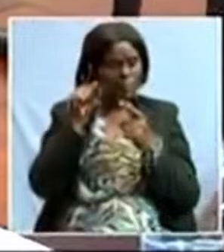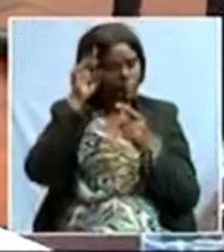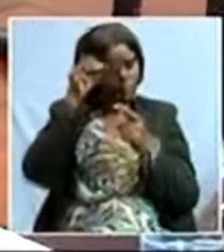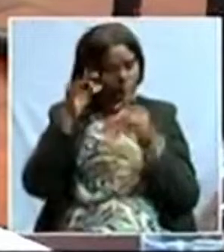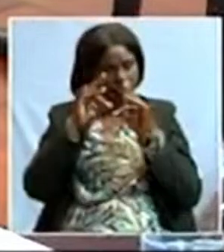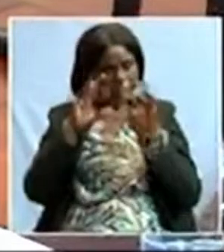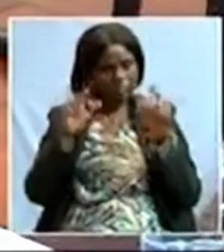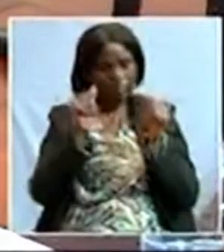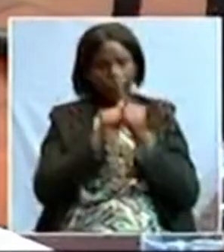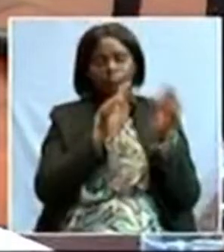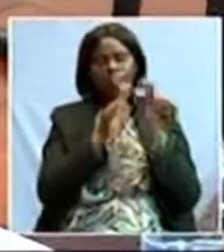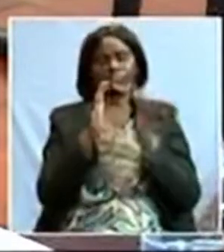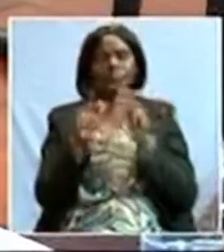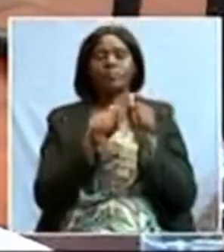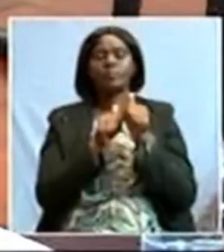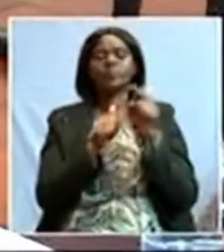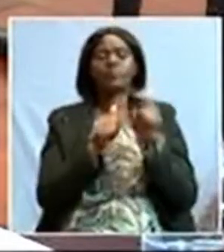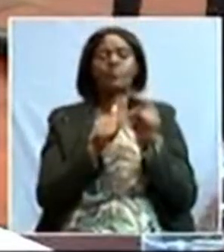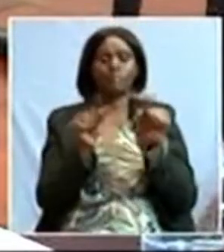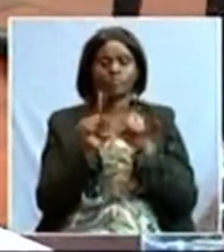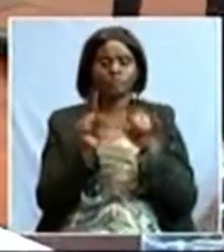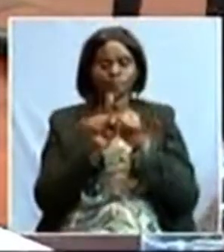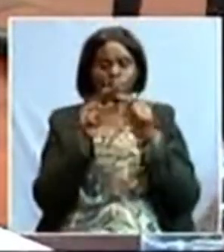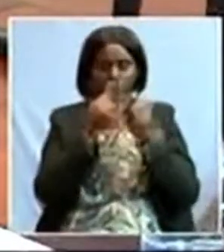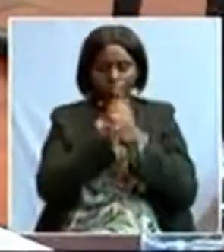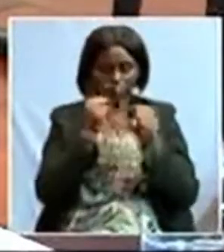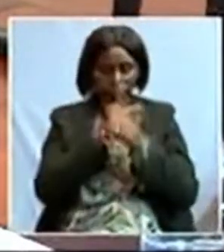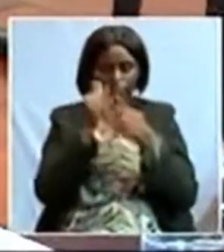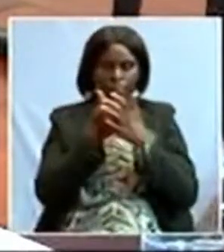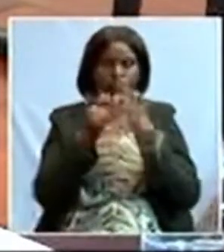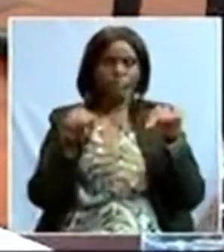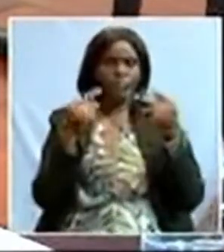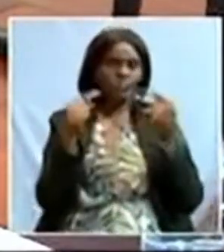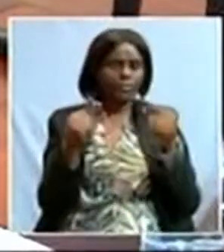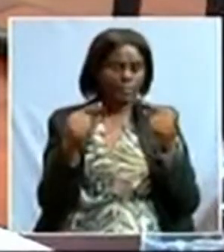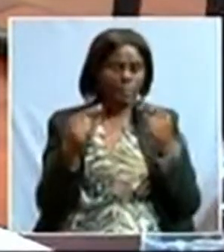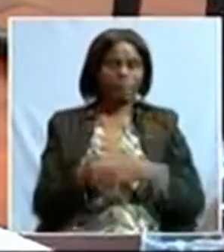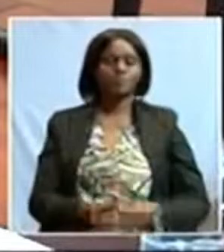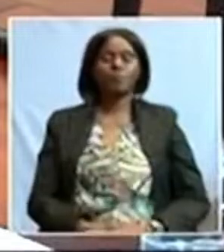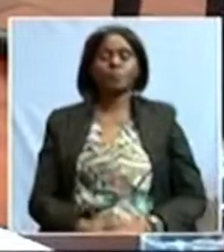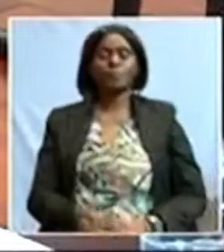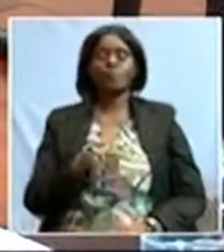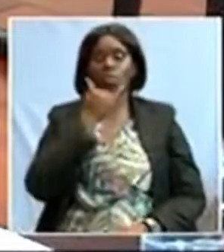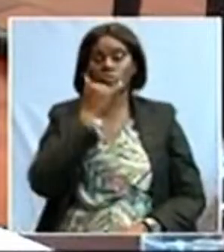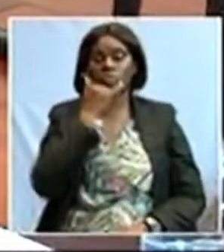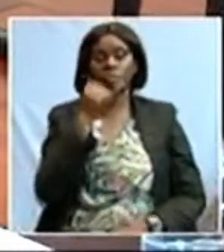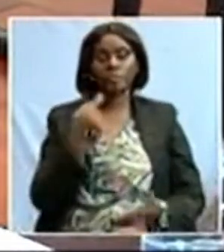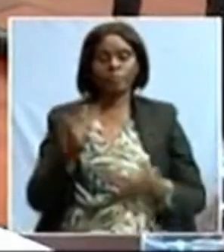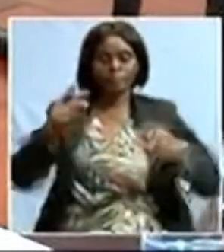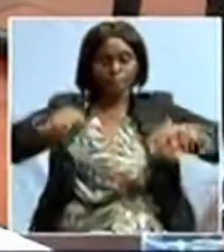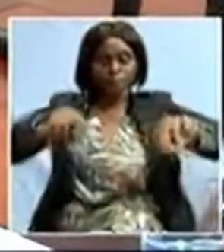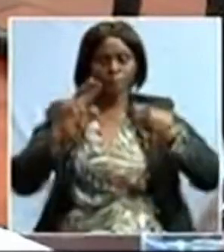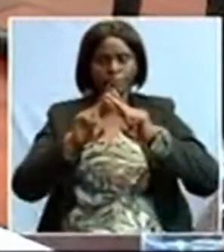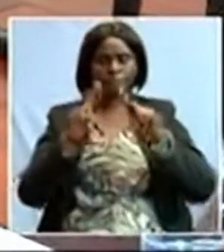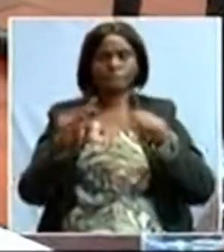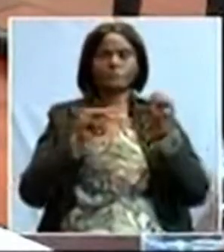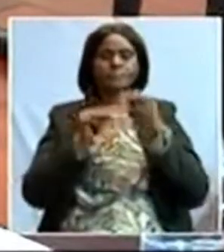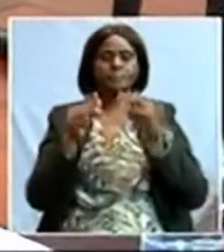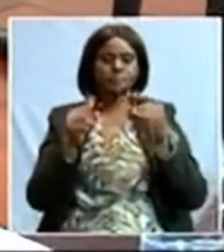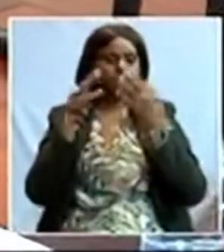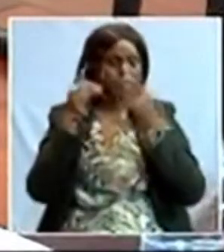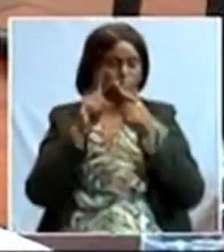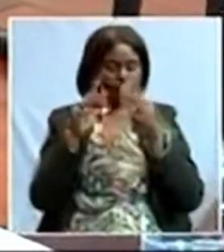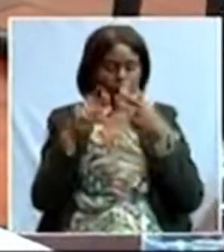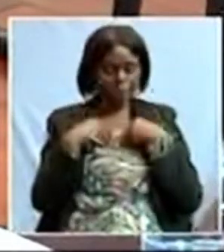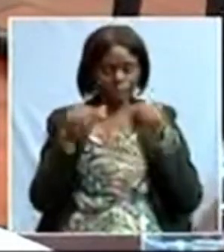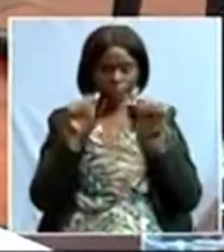Lands and plan accordingly. Resolving of disputes. Cause of the query. Chair, management wishes to